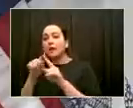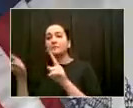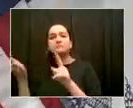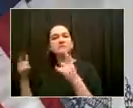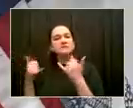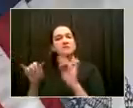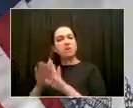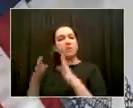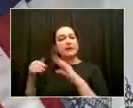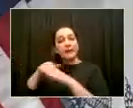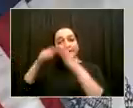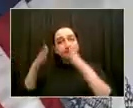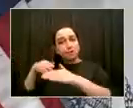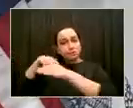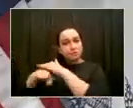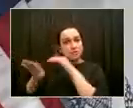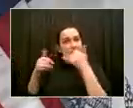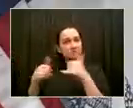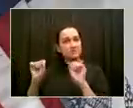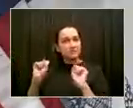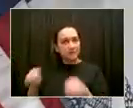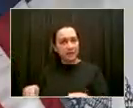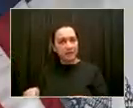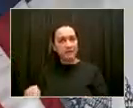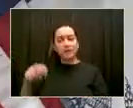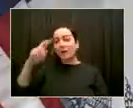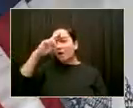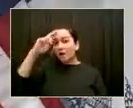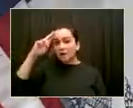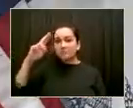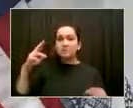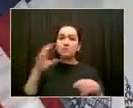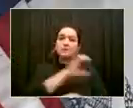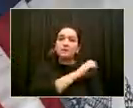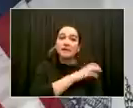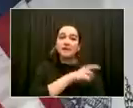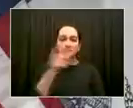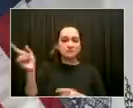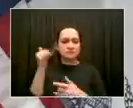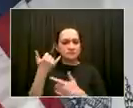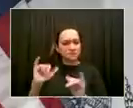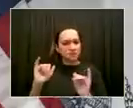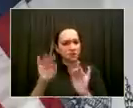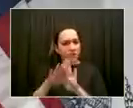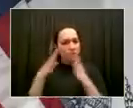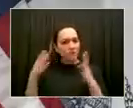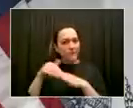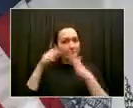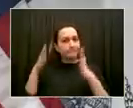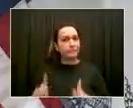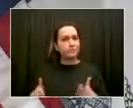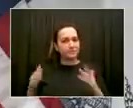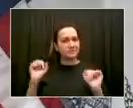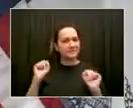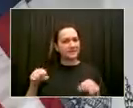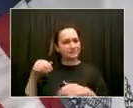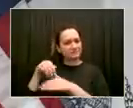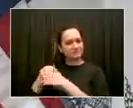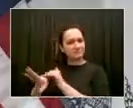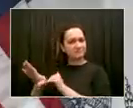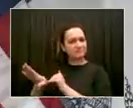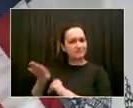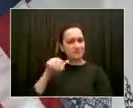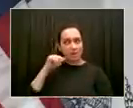abuse issues and mental health issues, and especially the safe havens. And in fact, Hazel, I would say to you honestly,